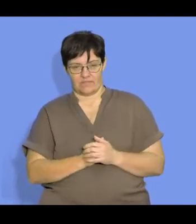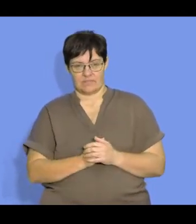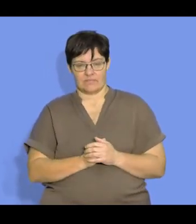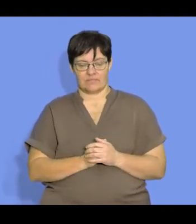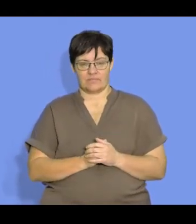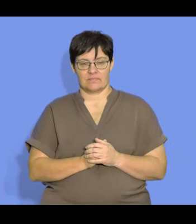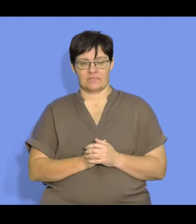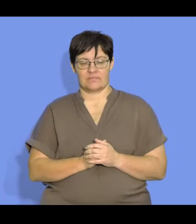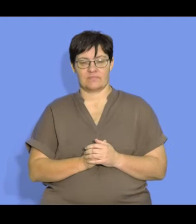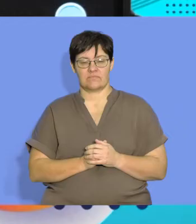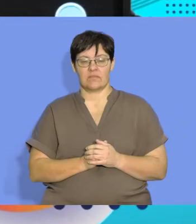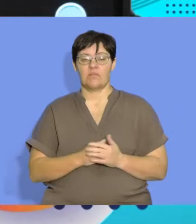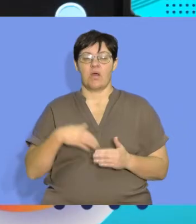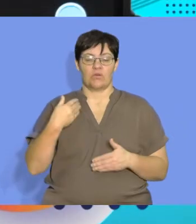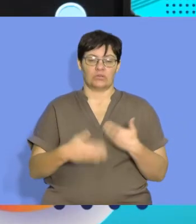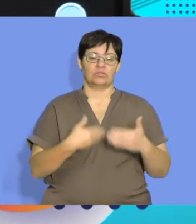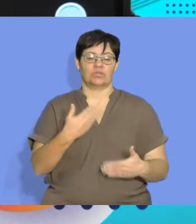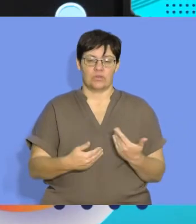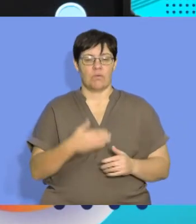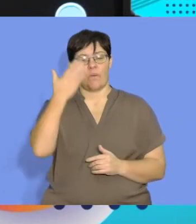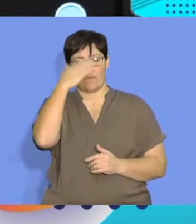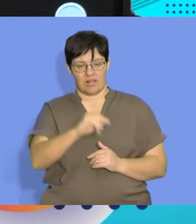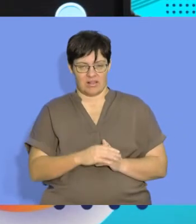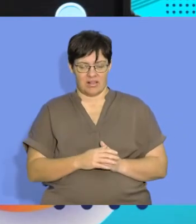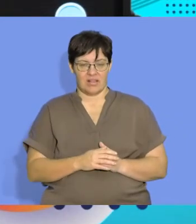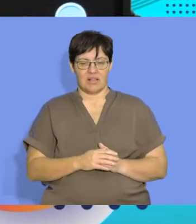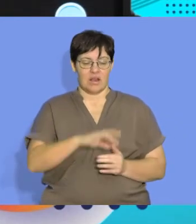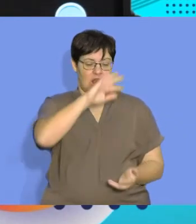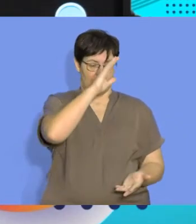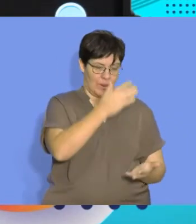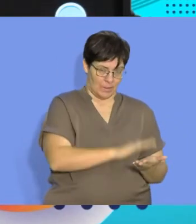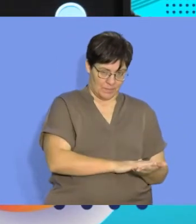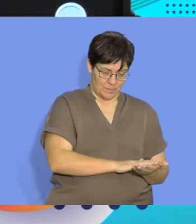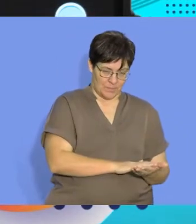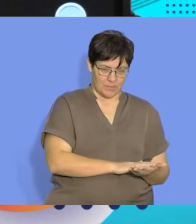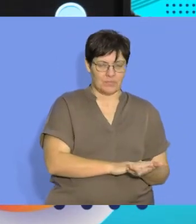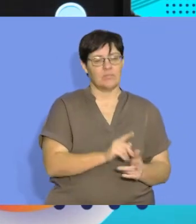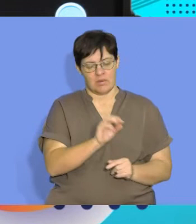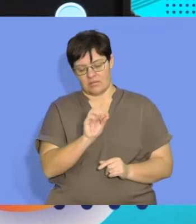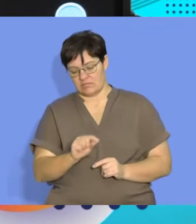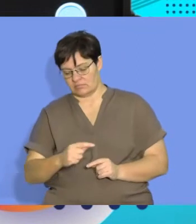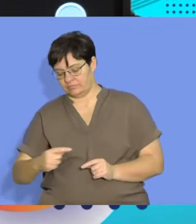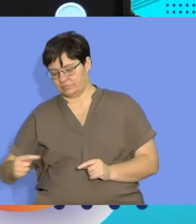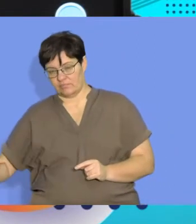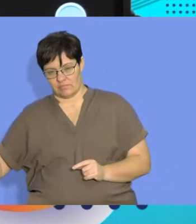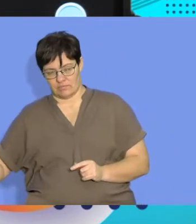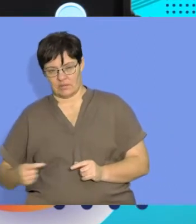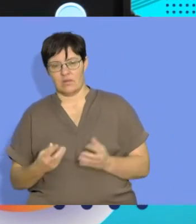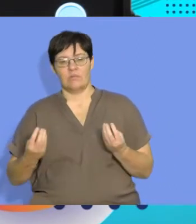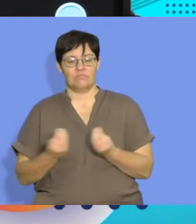less there. And as we go on, we know that as we use the reactants up, we will later only